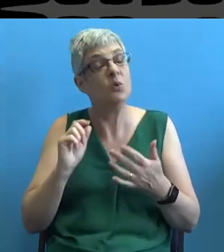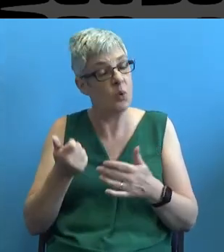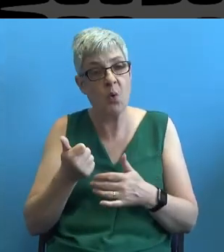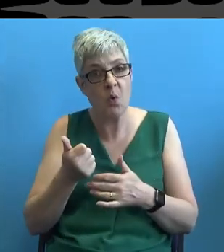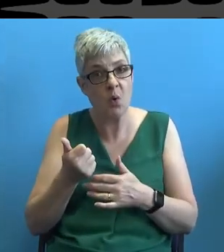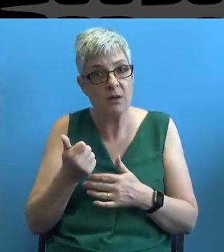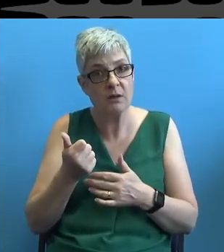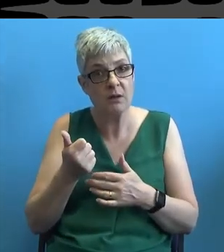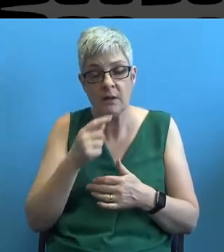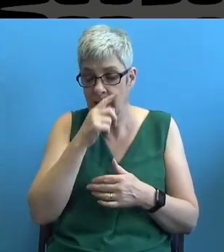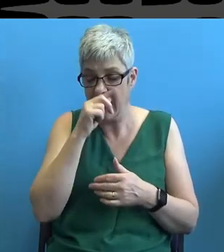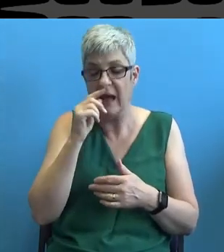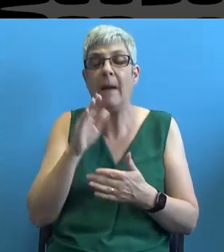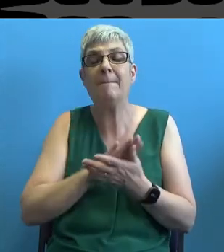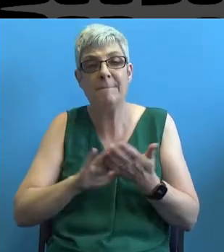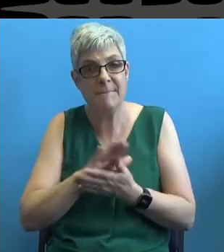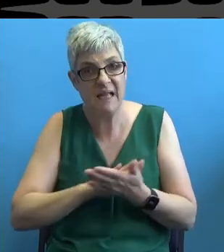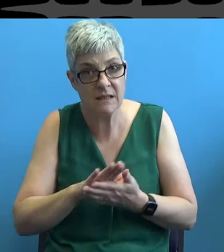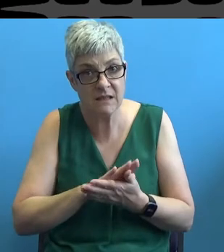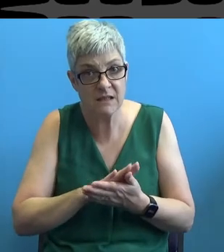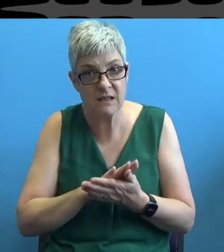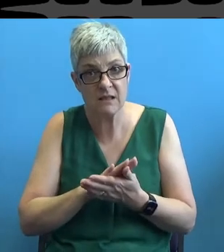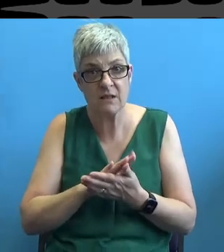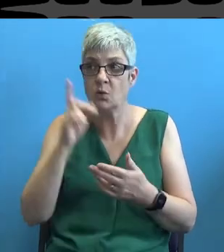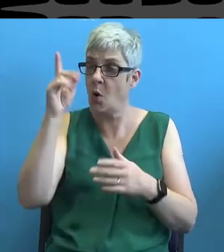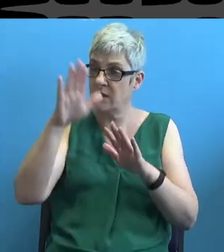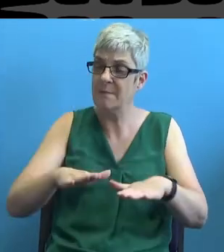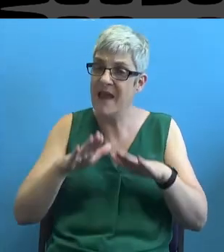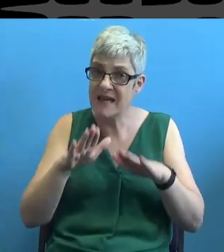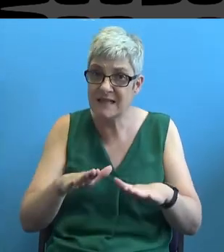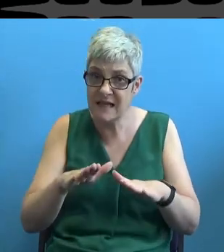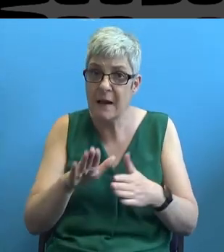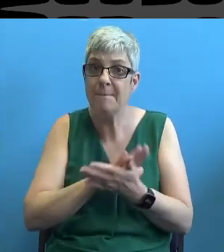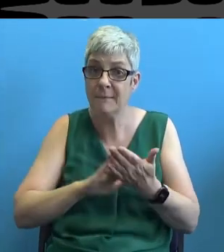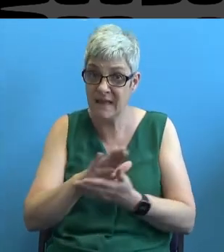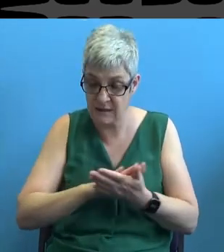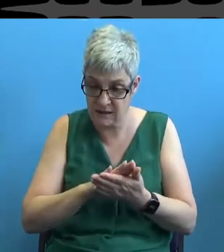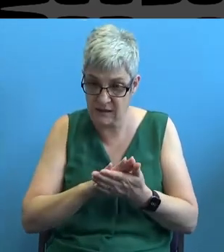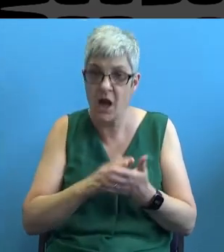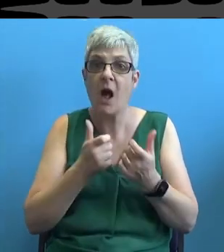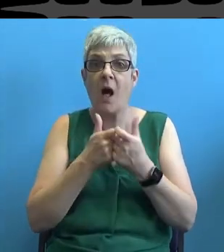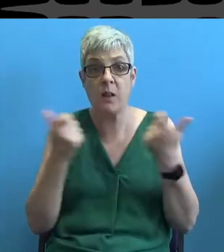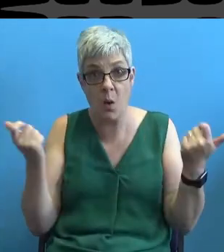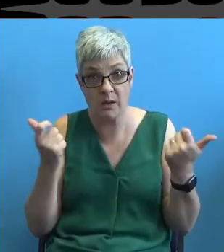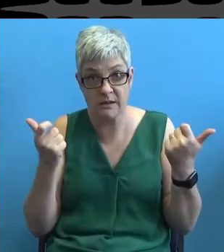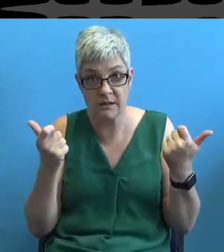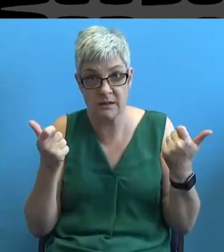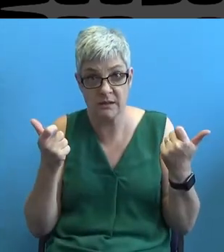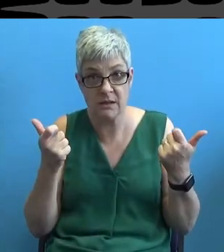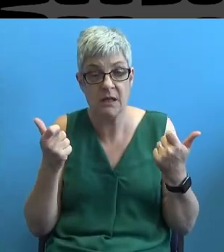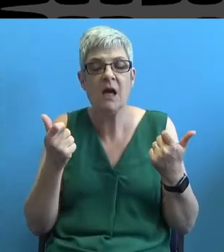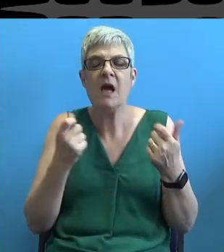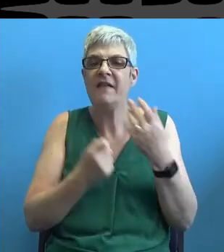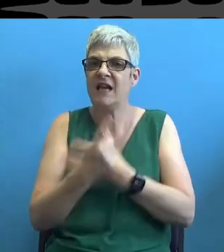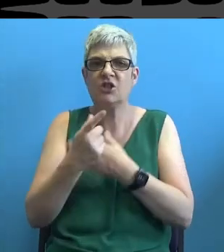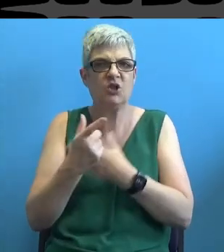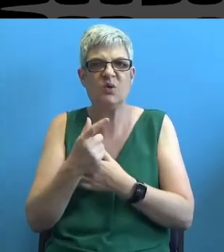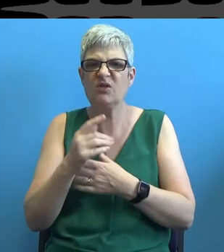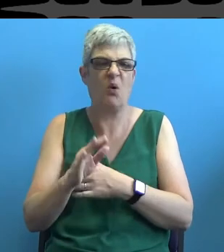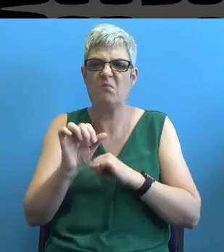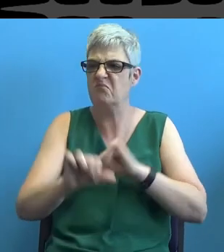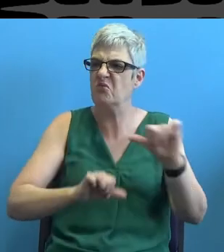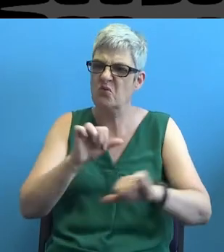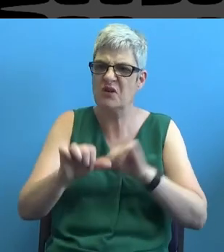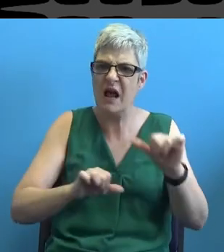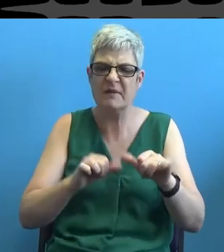much? Because when God's mercy does mean much, the issue is not putting on a program that appeals to me,